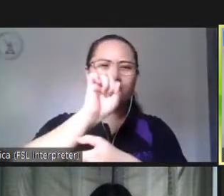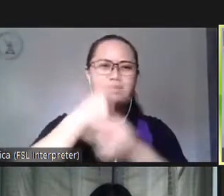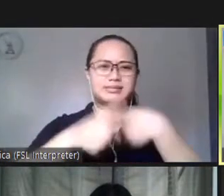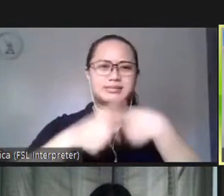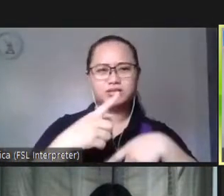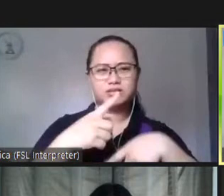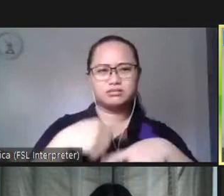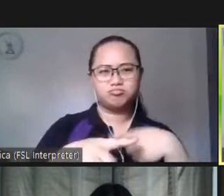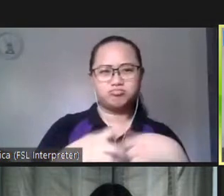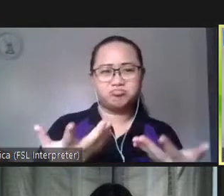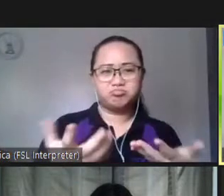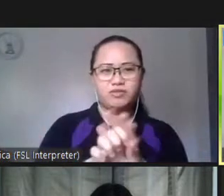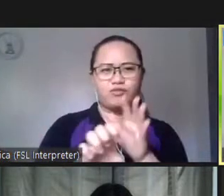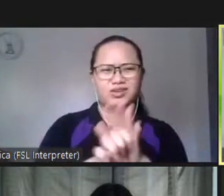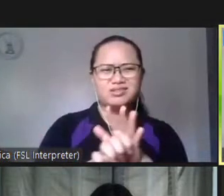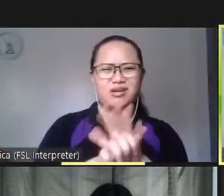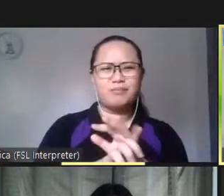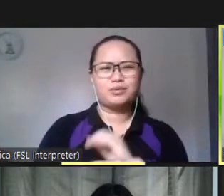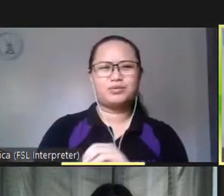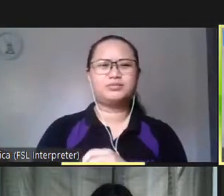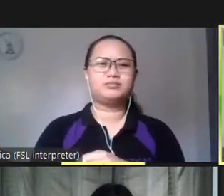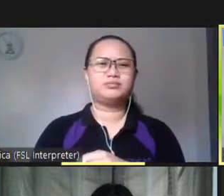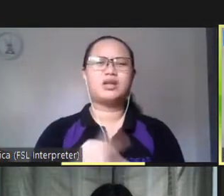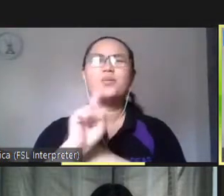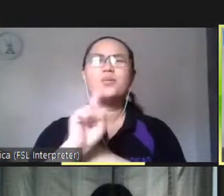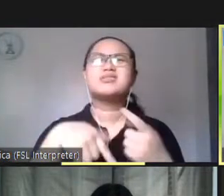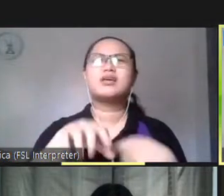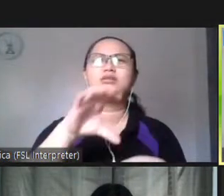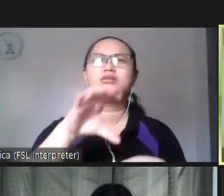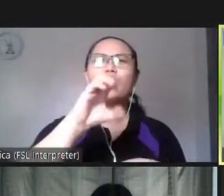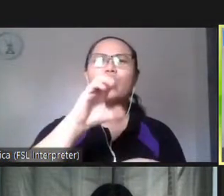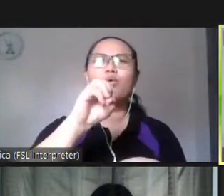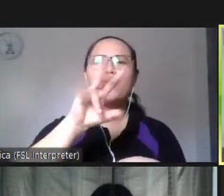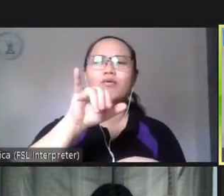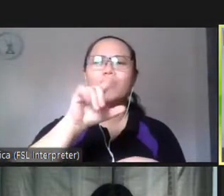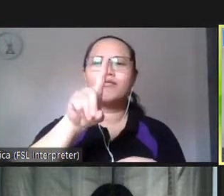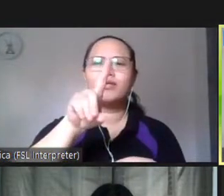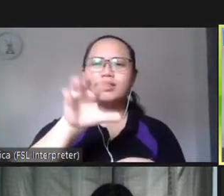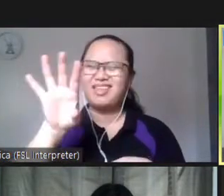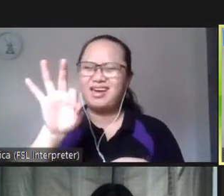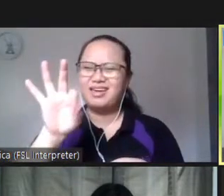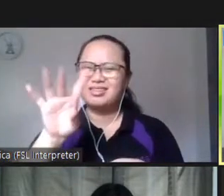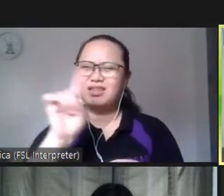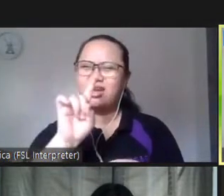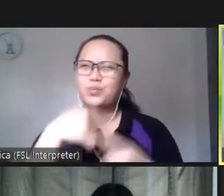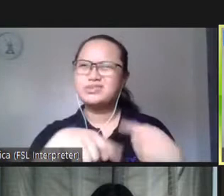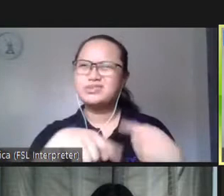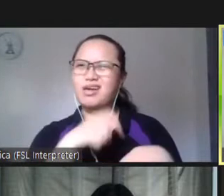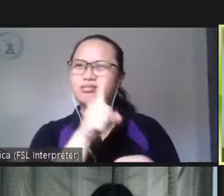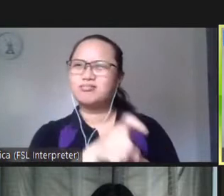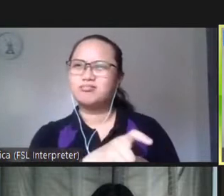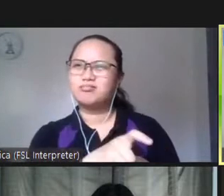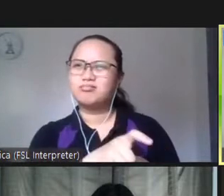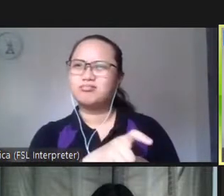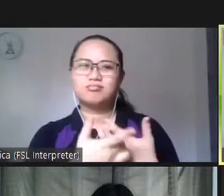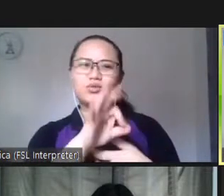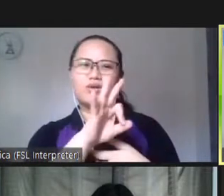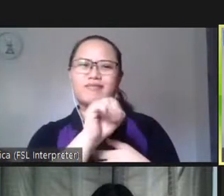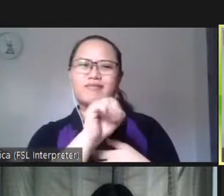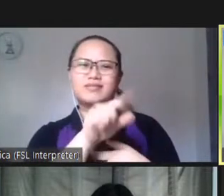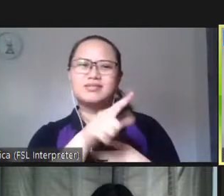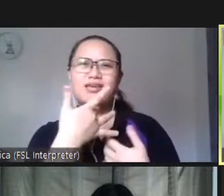ba FSL ng COVID-19? Di ba? Ano yung FSL ng symptoms of